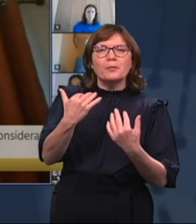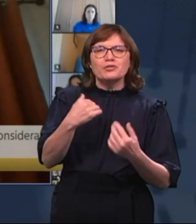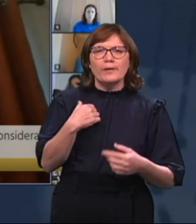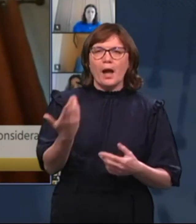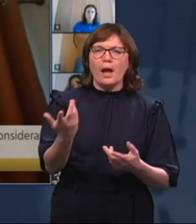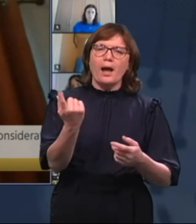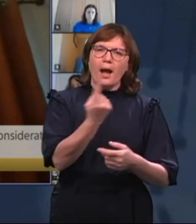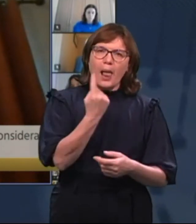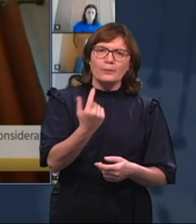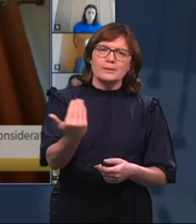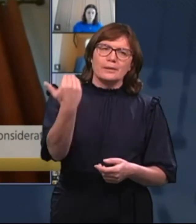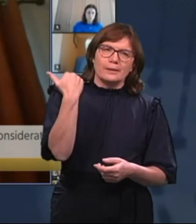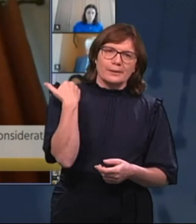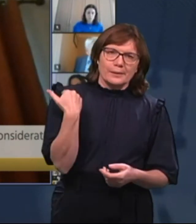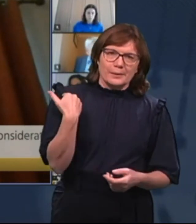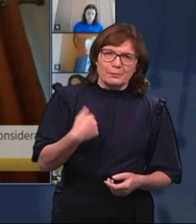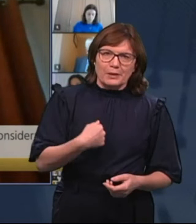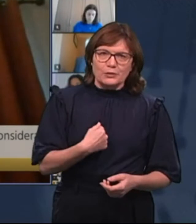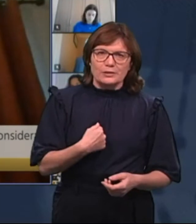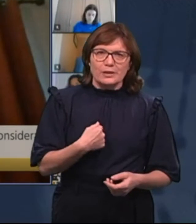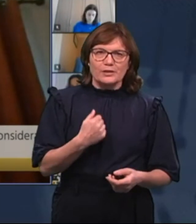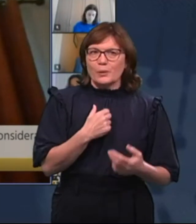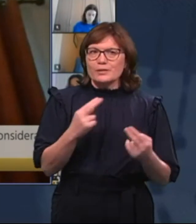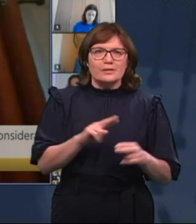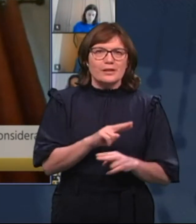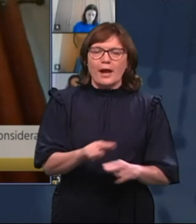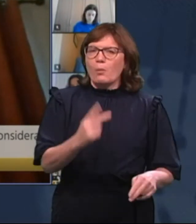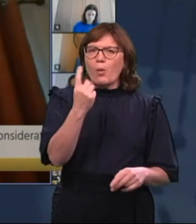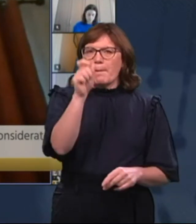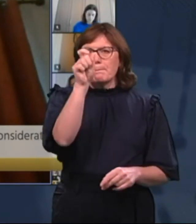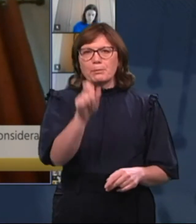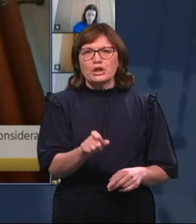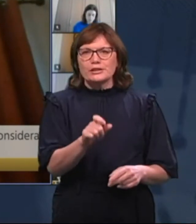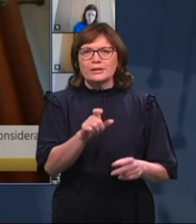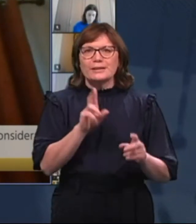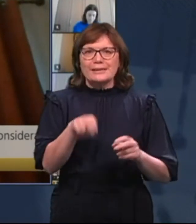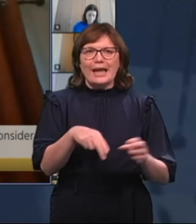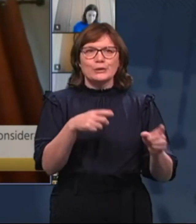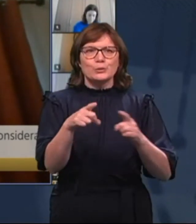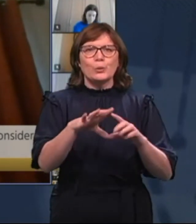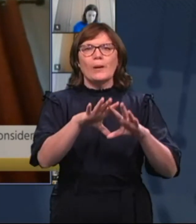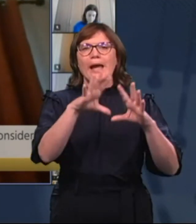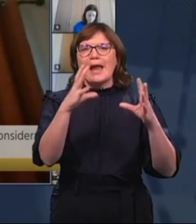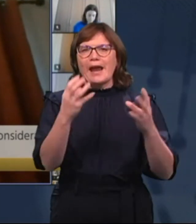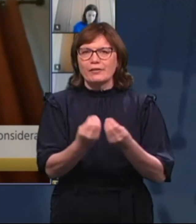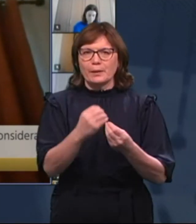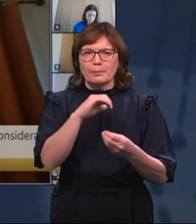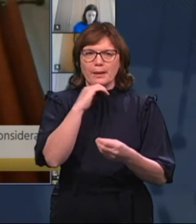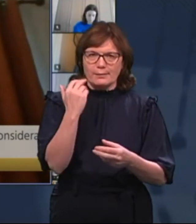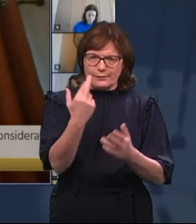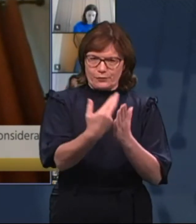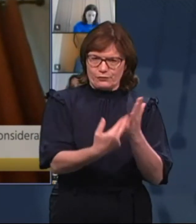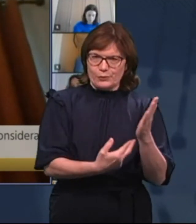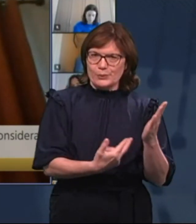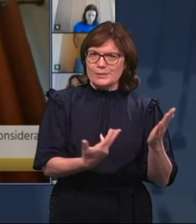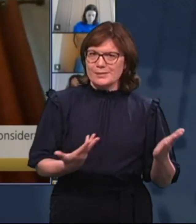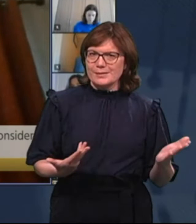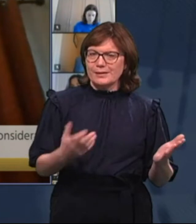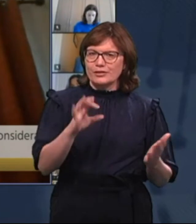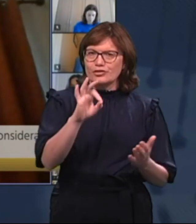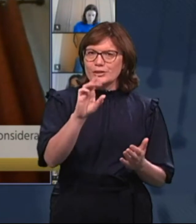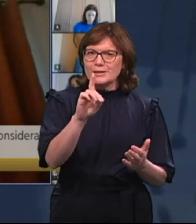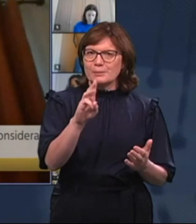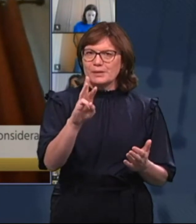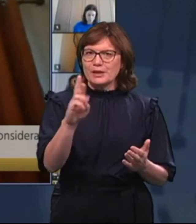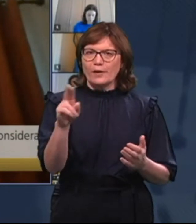way of managing that one person can do all of that, given all those restrictions. So I think that covers the